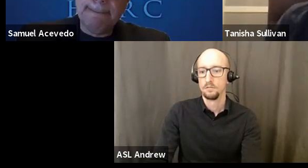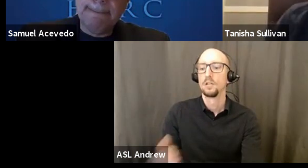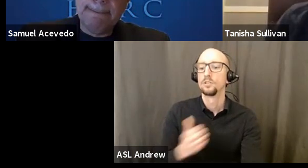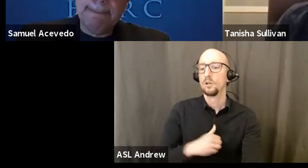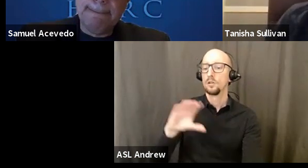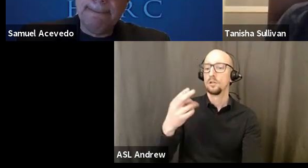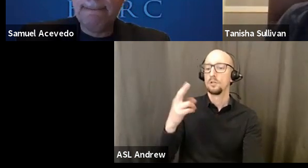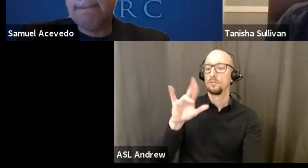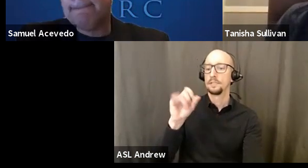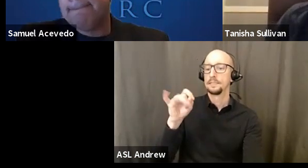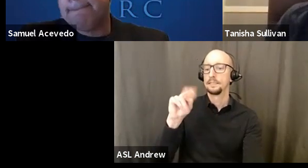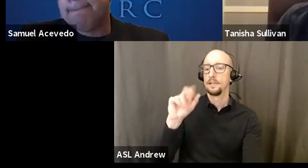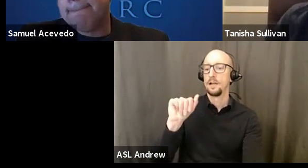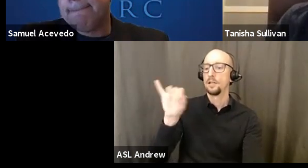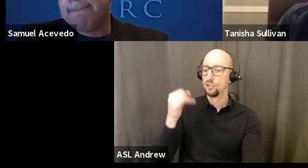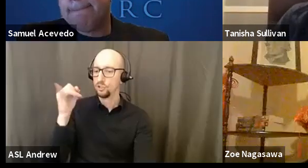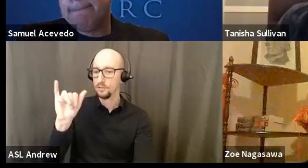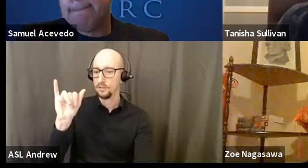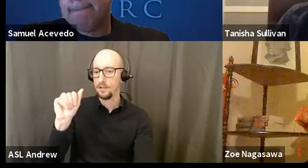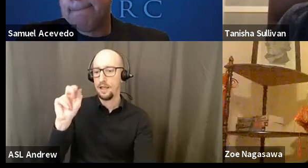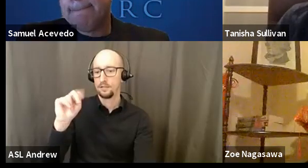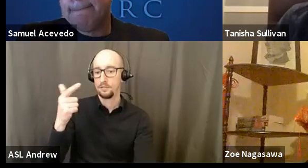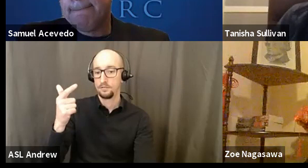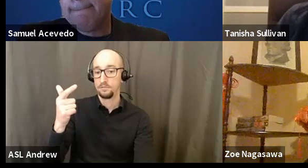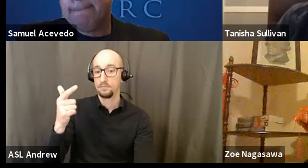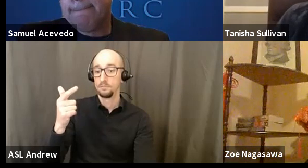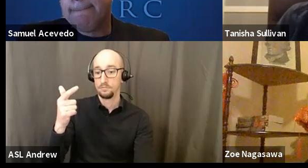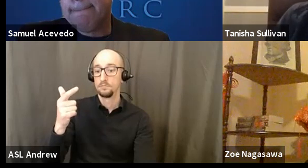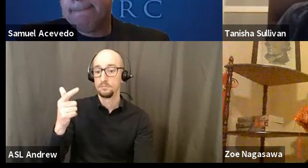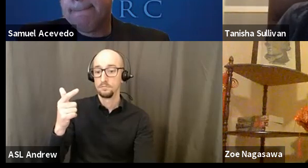Please unmute yourself and turn on your camera.